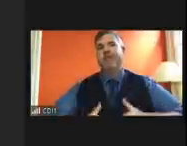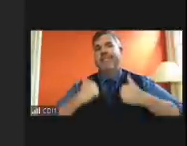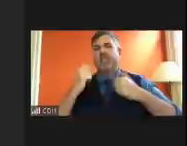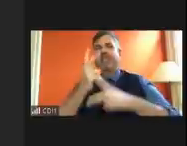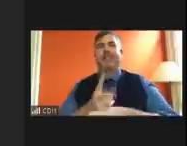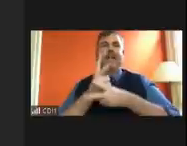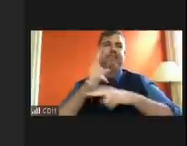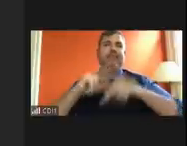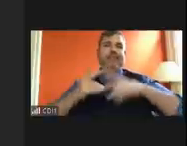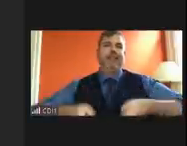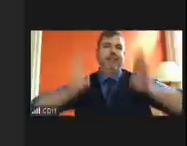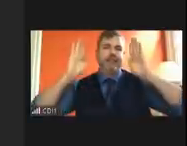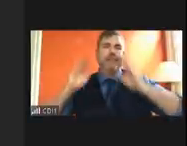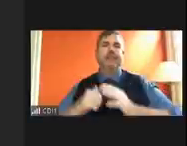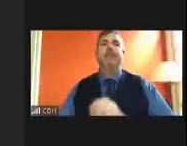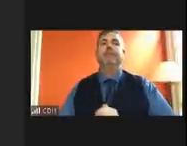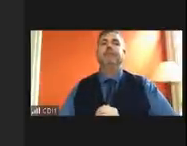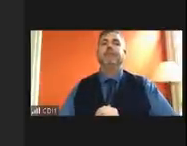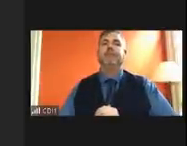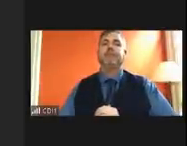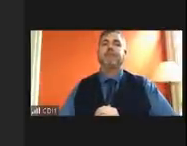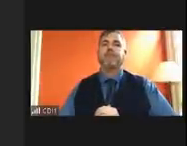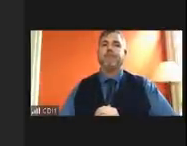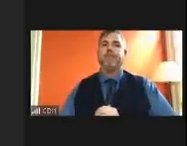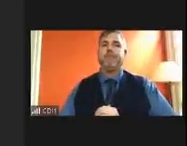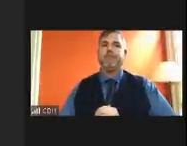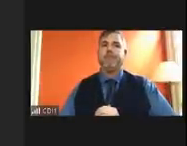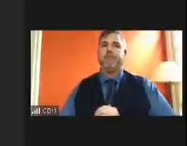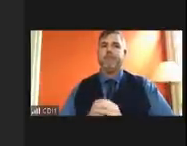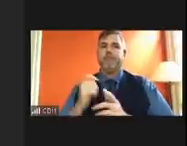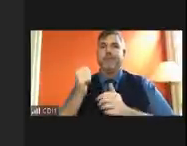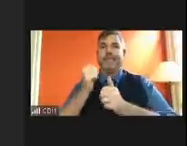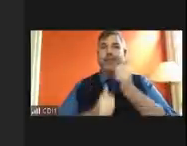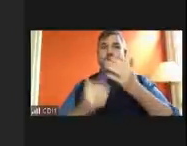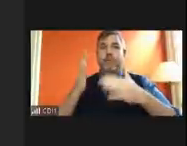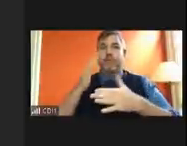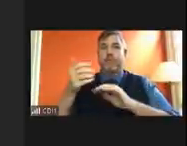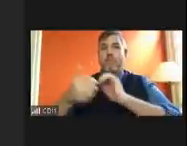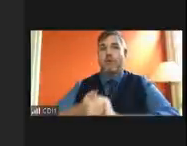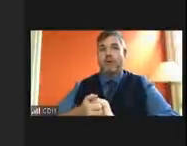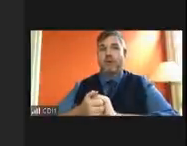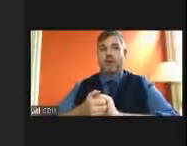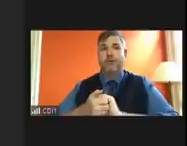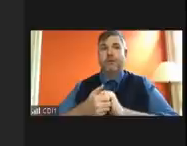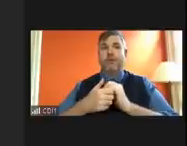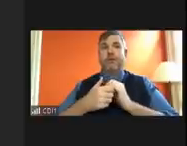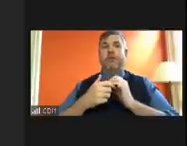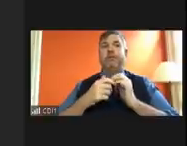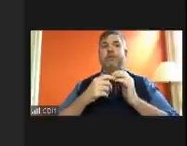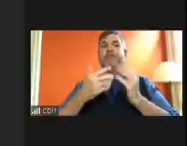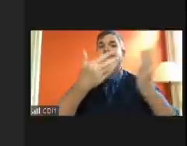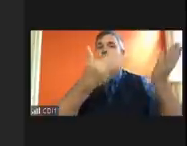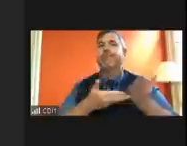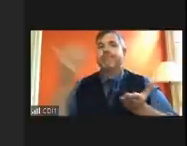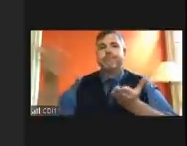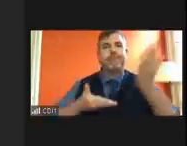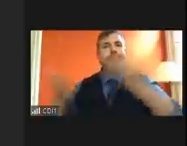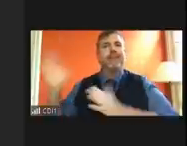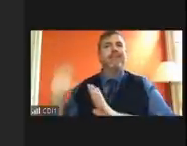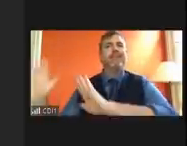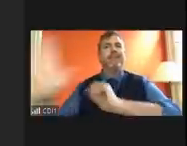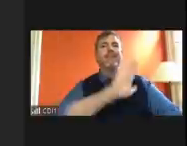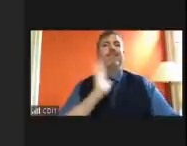So each partner really brought their own organizational strengths. Because at Kaiser, we work with